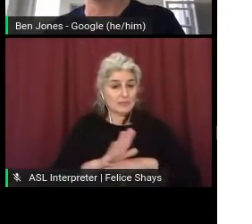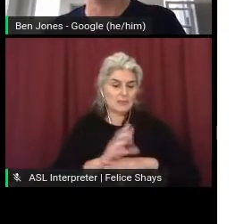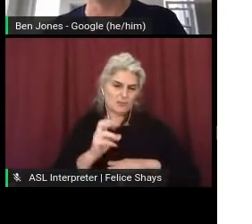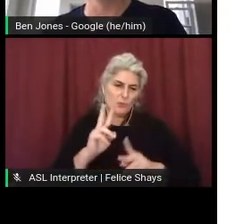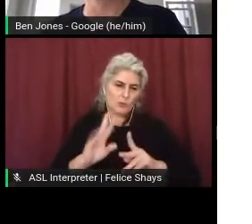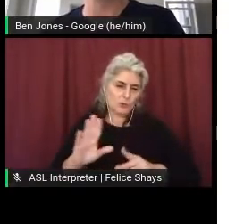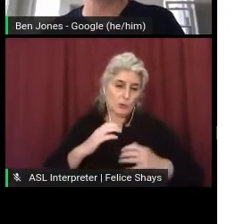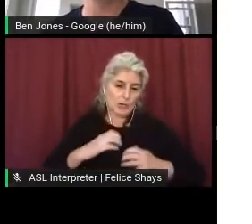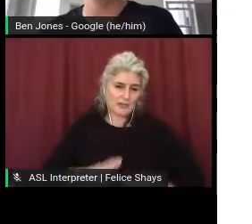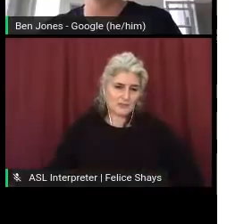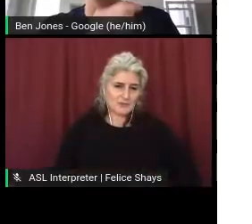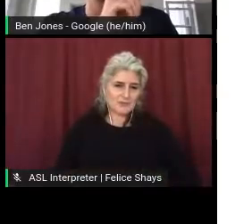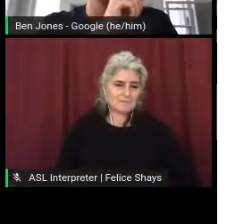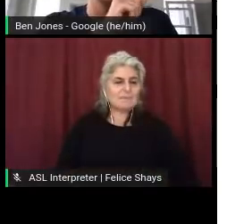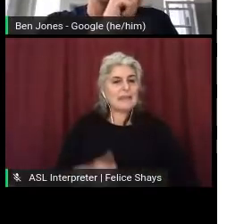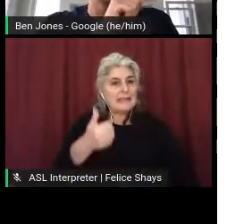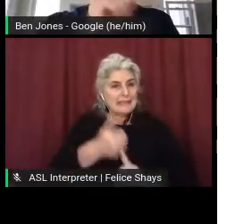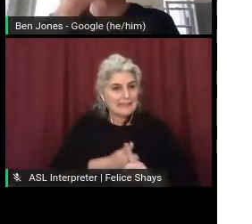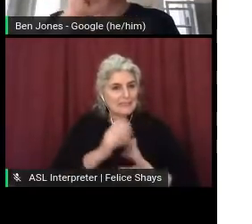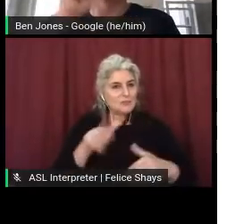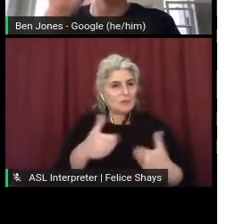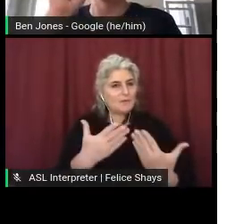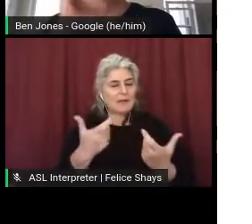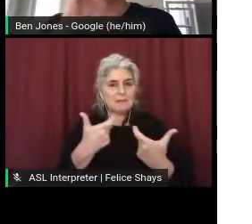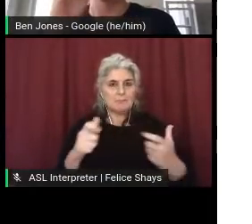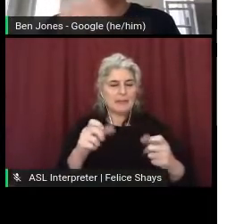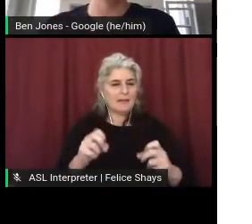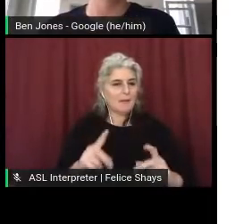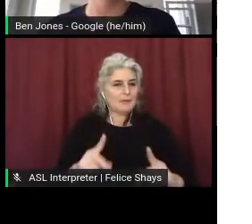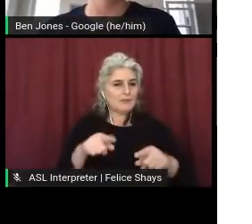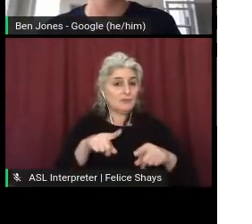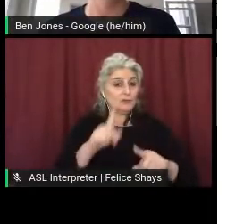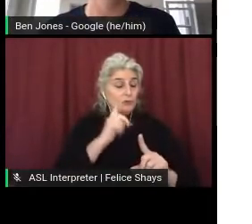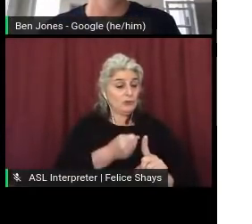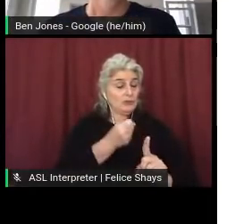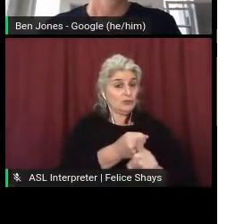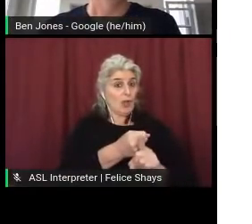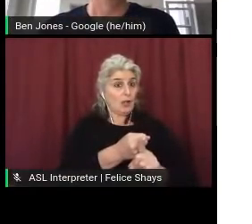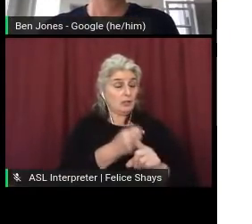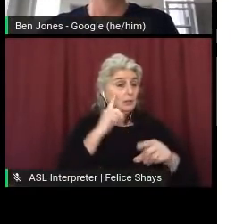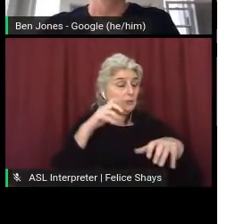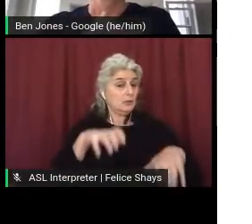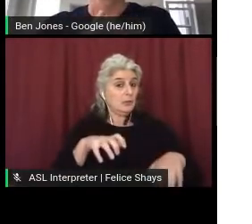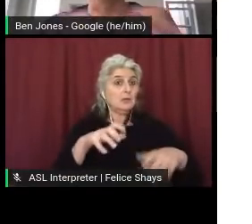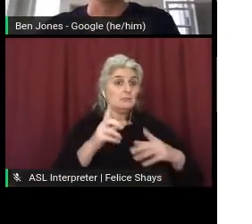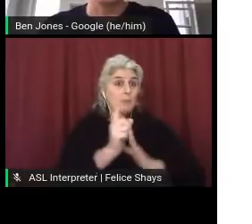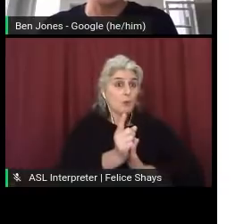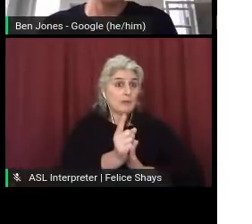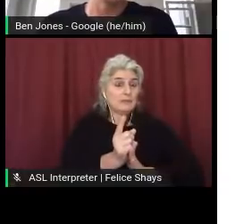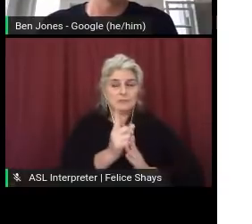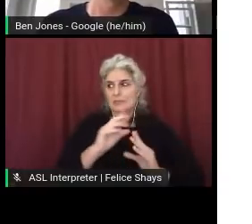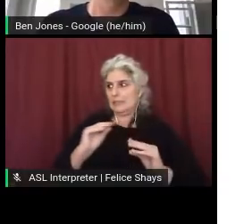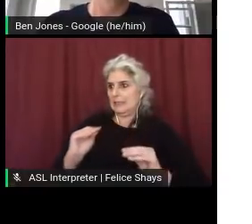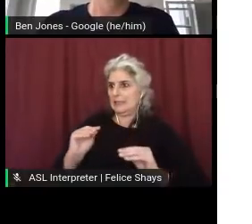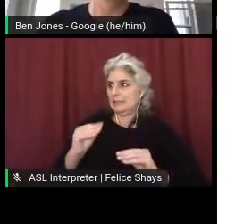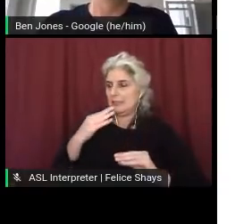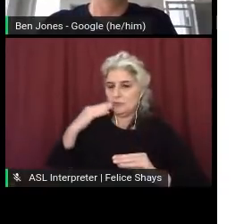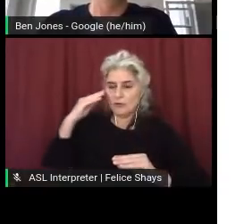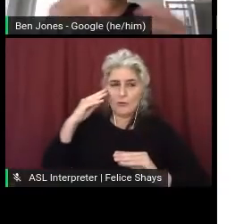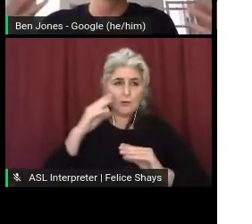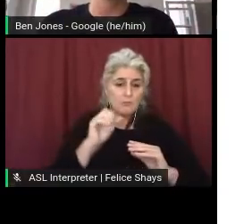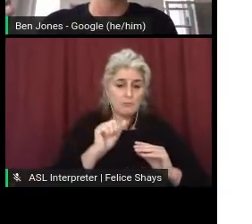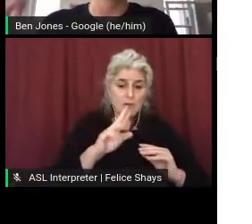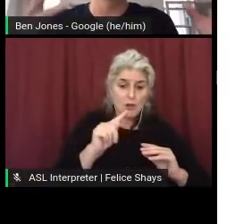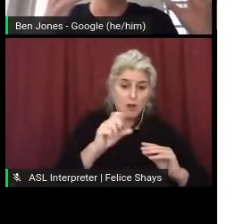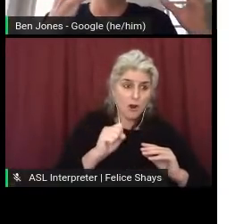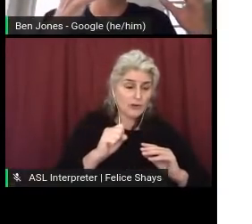are actually huge opportunities in the shock moments, for example, teach at home, because arts education has fallen away.